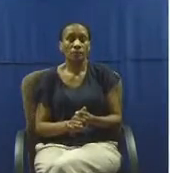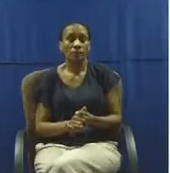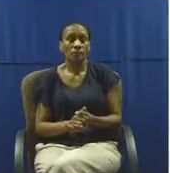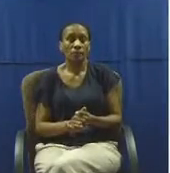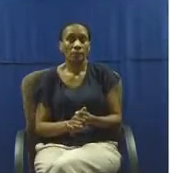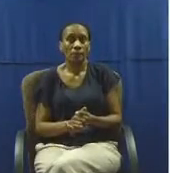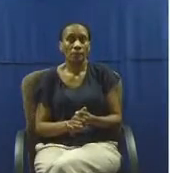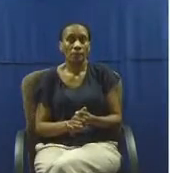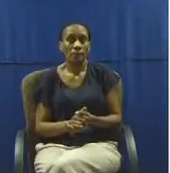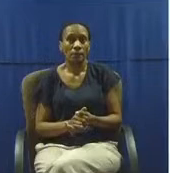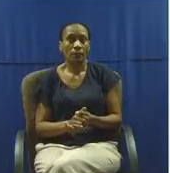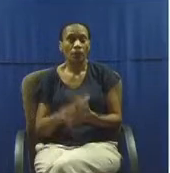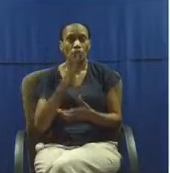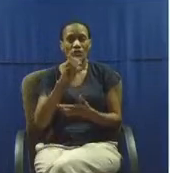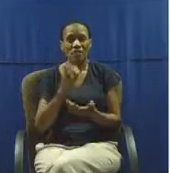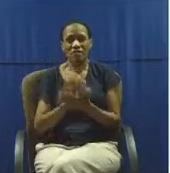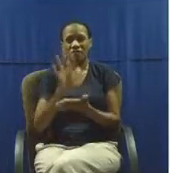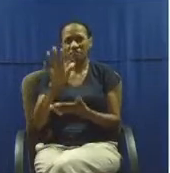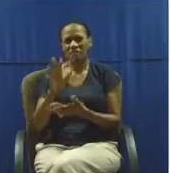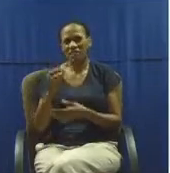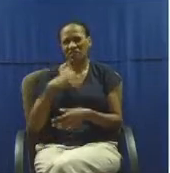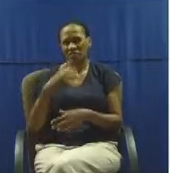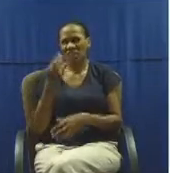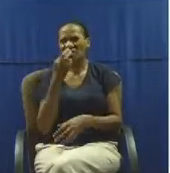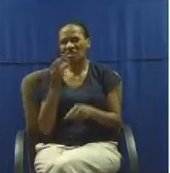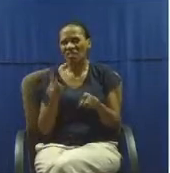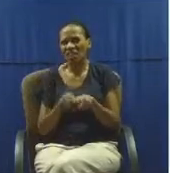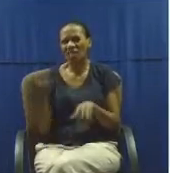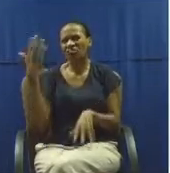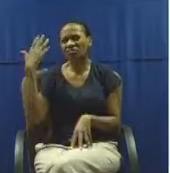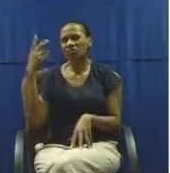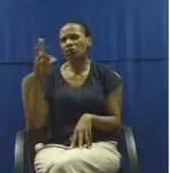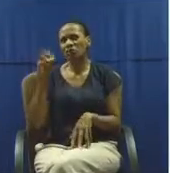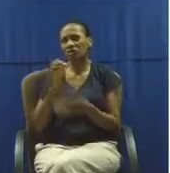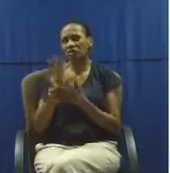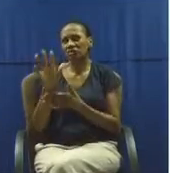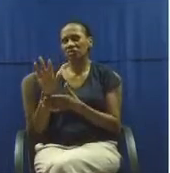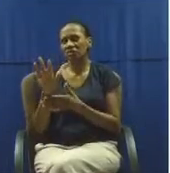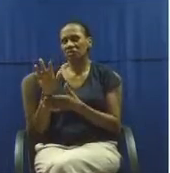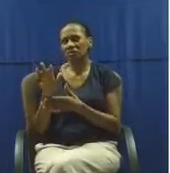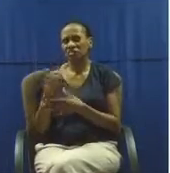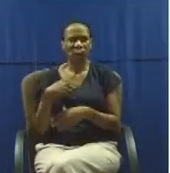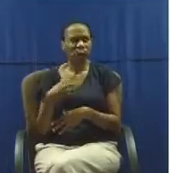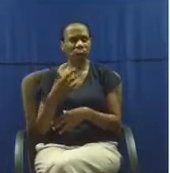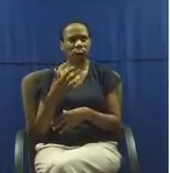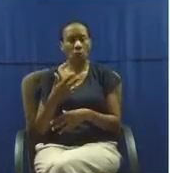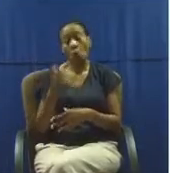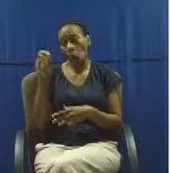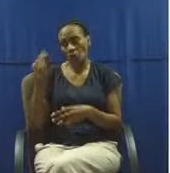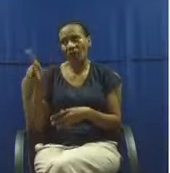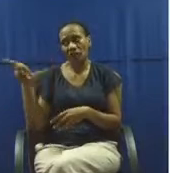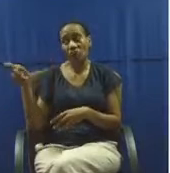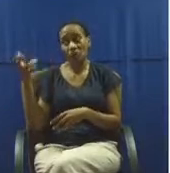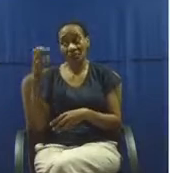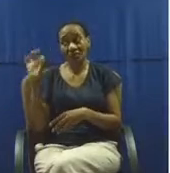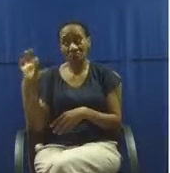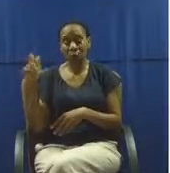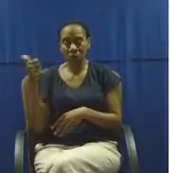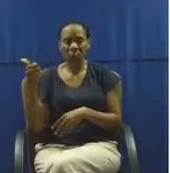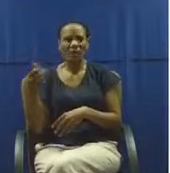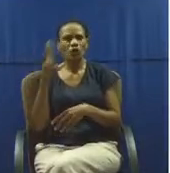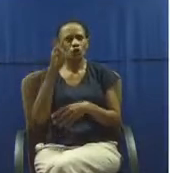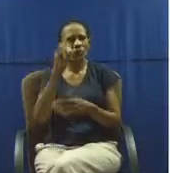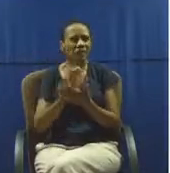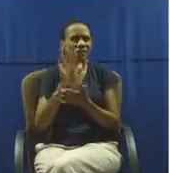No, I didn't say that in 2015, or did I? Yes, I could have. Yeah, you were listening. In 2015, we were hopeful, we